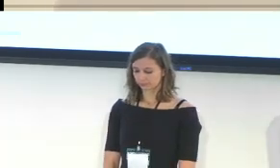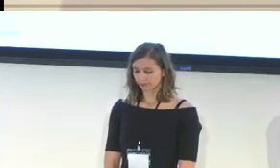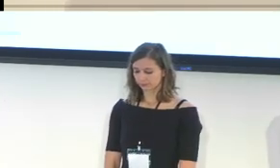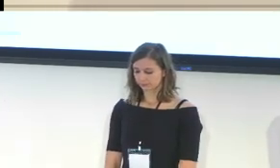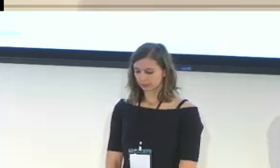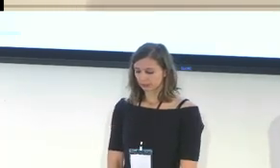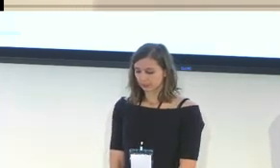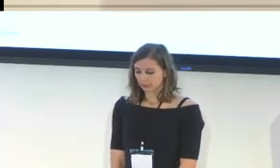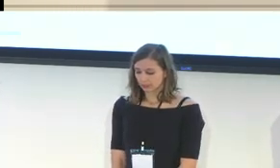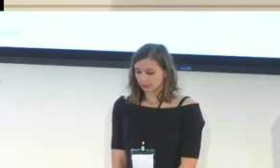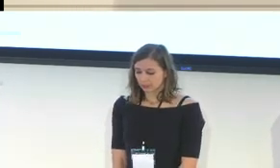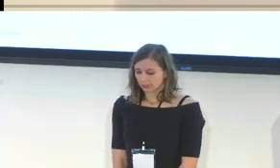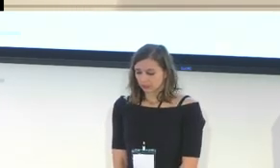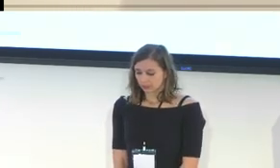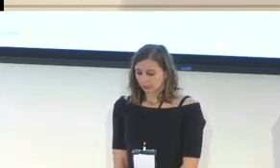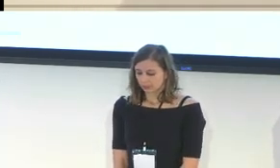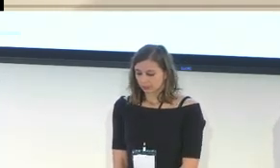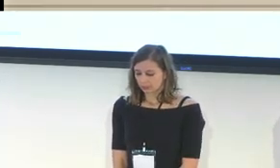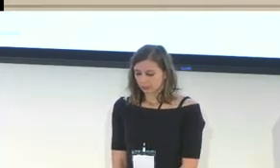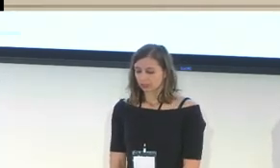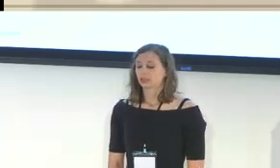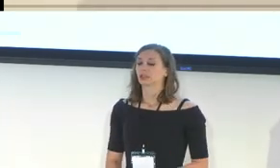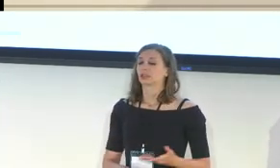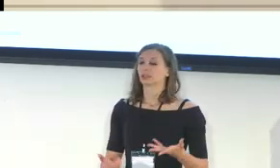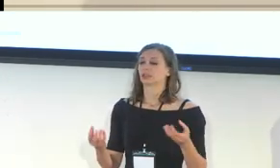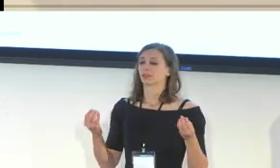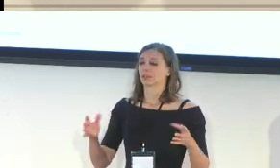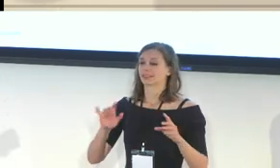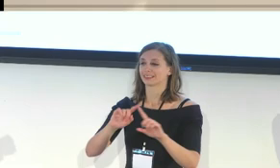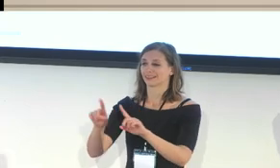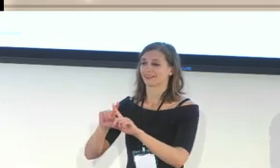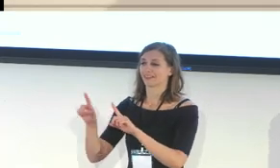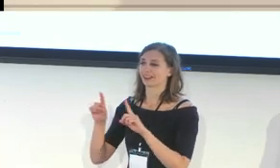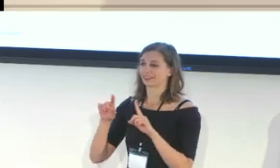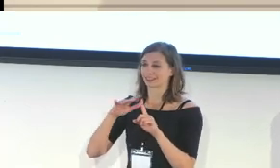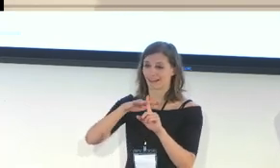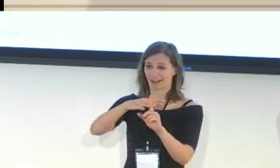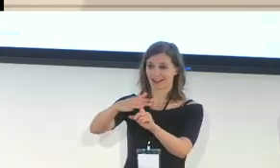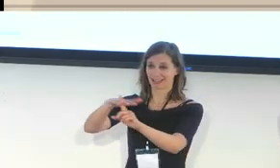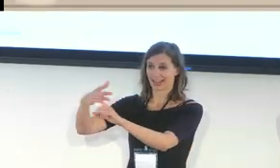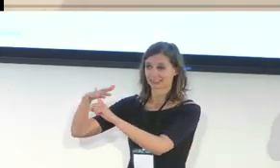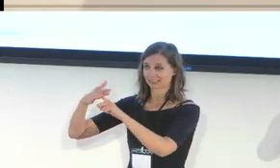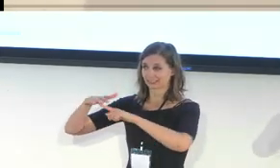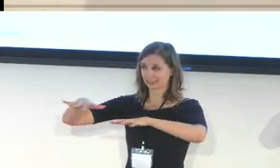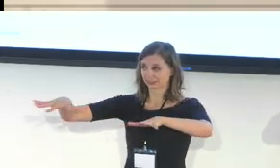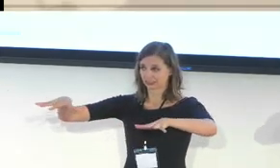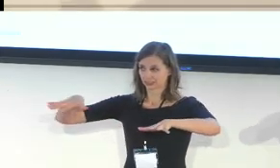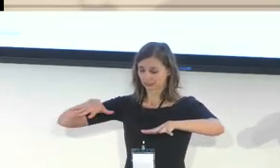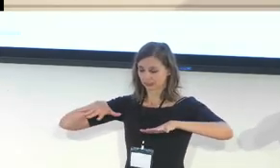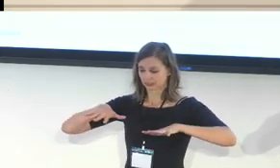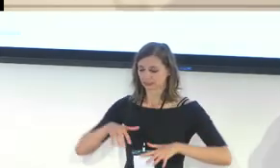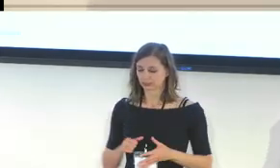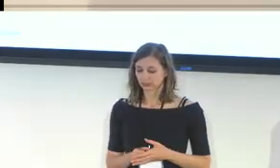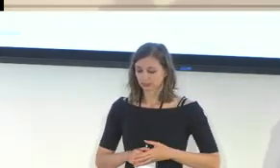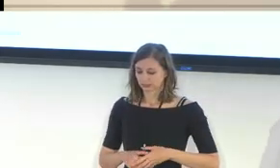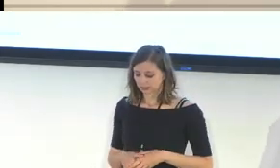There's different context for the metaverse as well. And for the record, there isn't a specific example of what the metaverse is at the